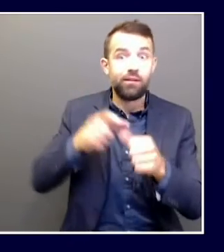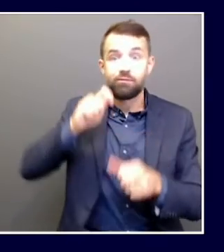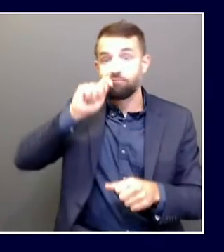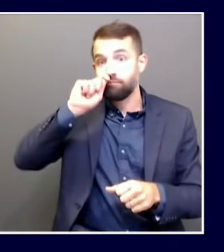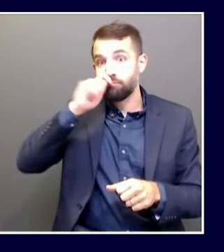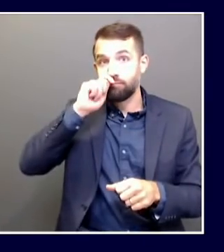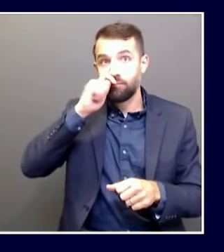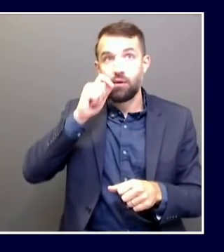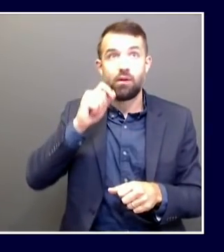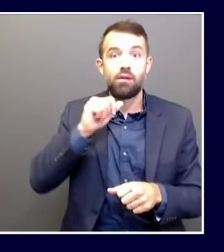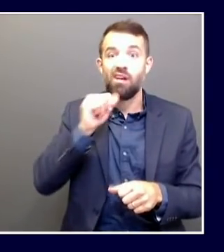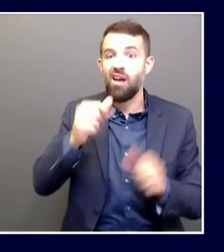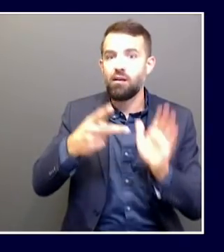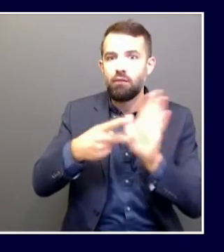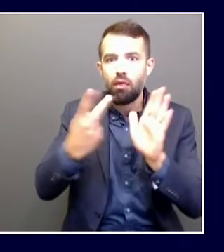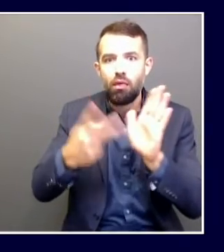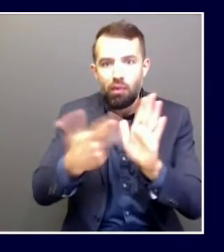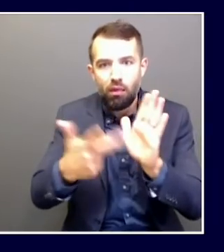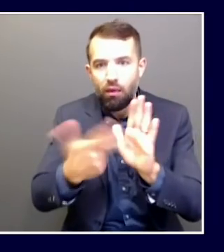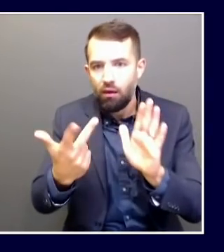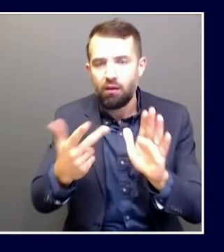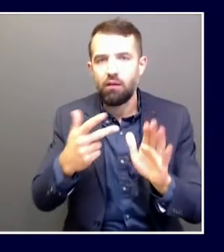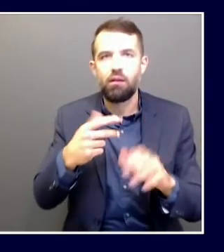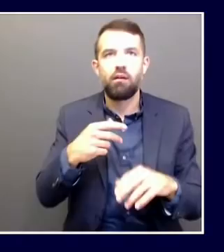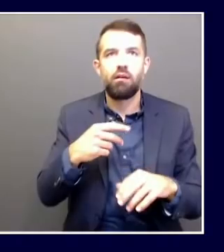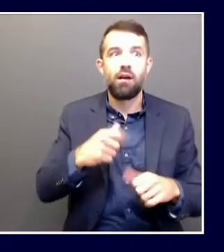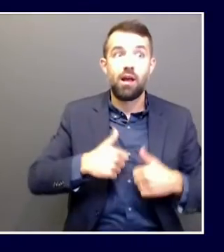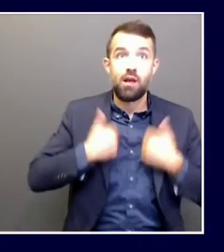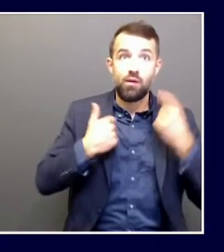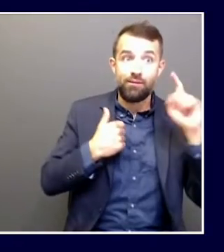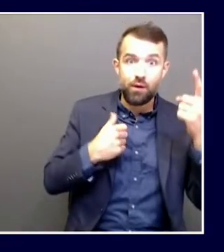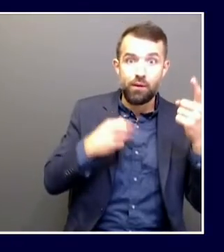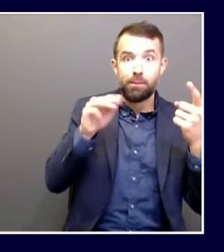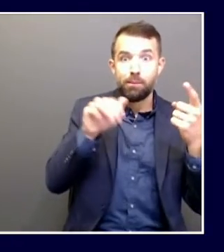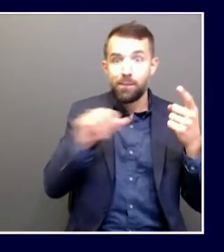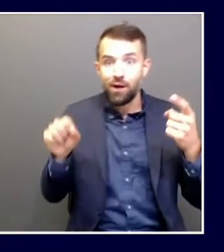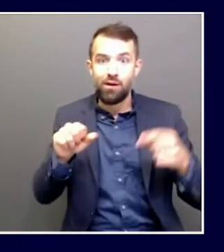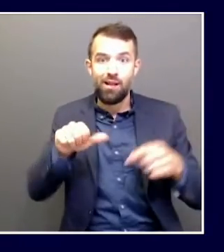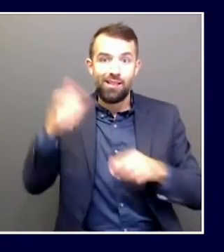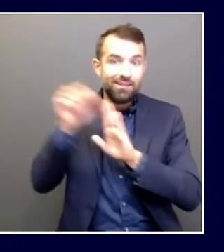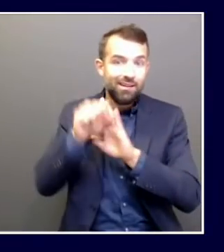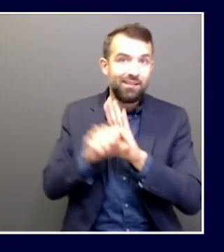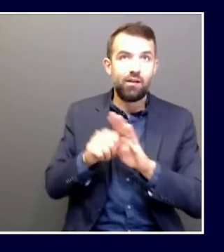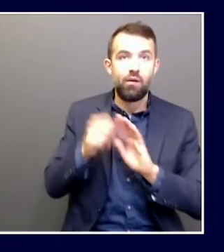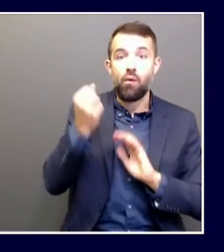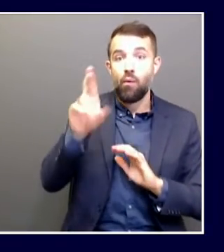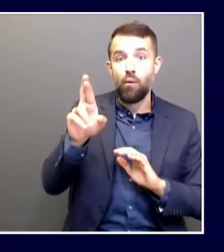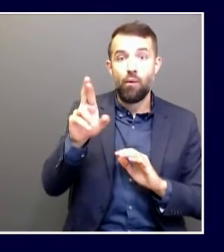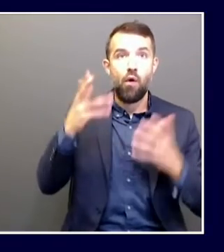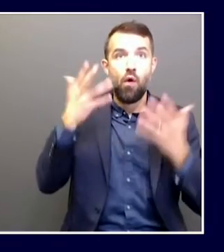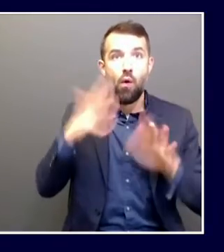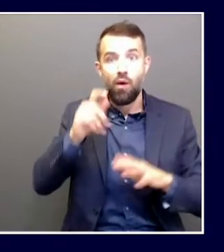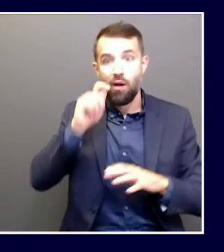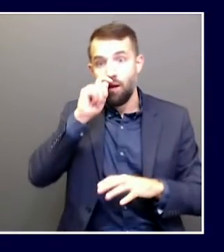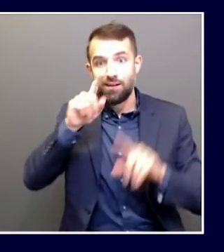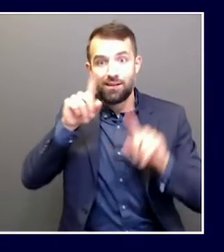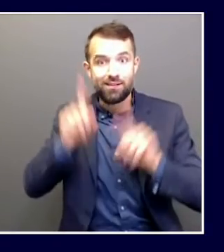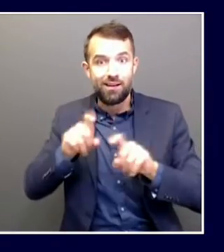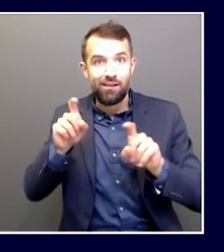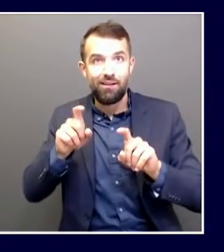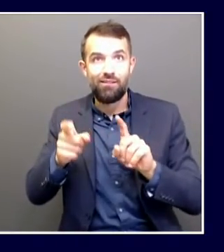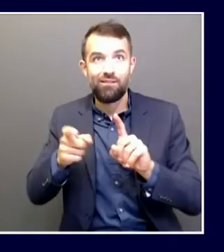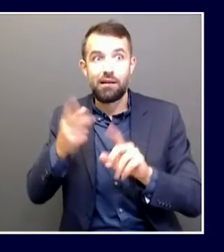state. But that doesn't affect whether it's a case, whether people got notified, and what social services are made available